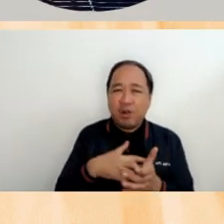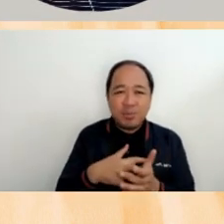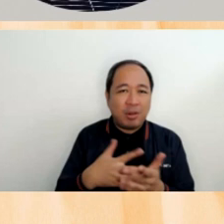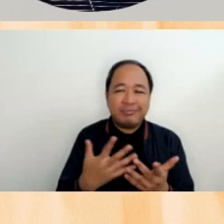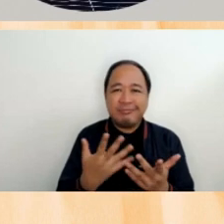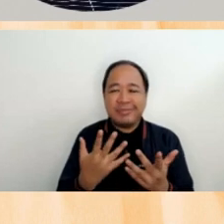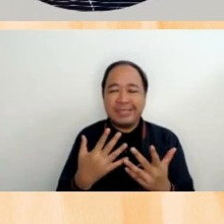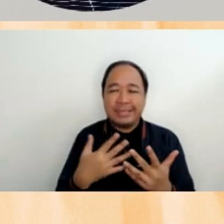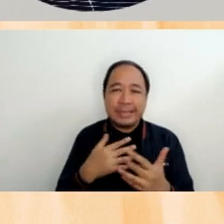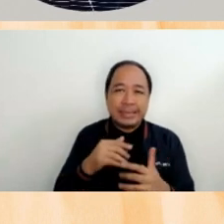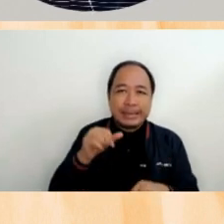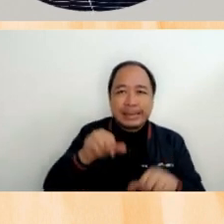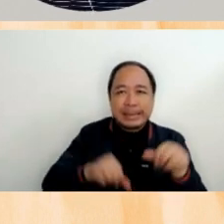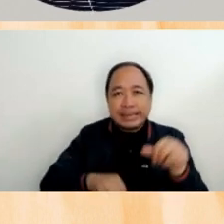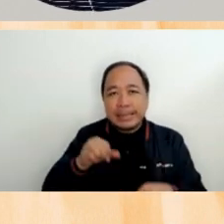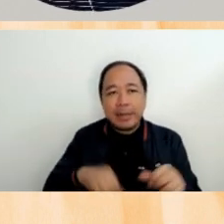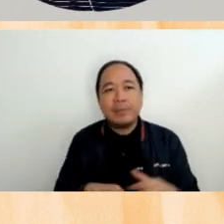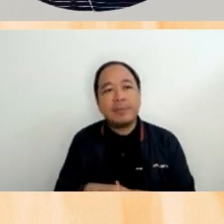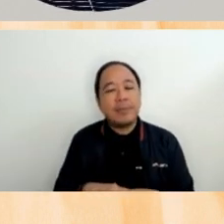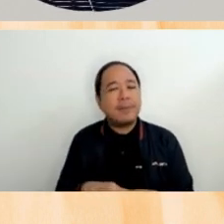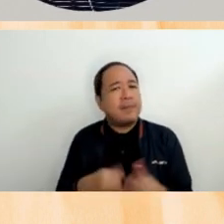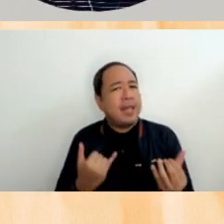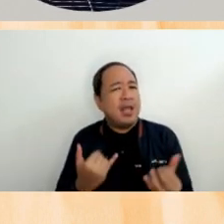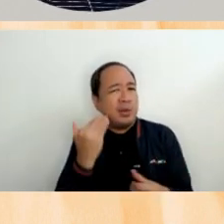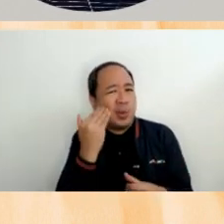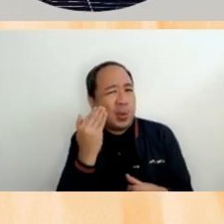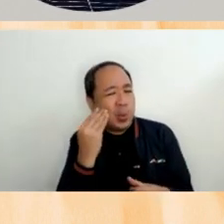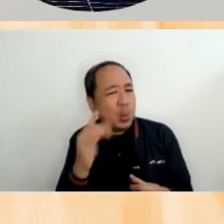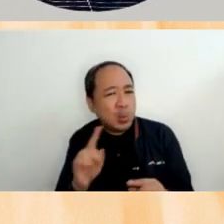now? Based on data collected by